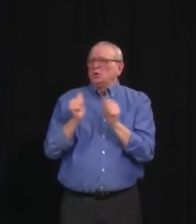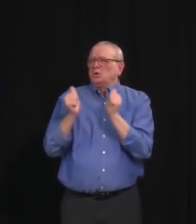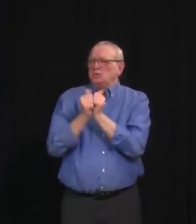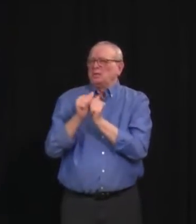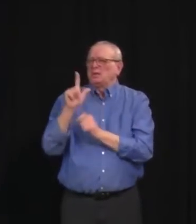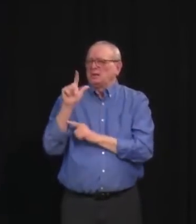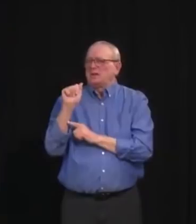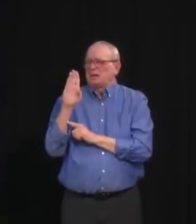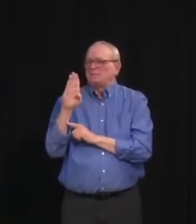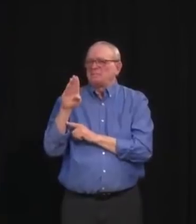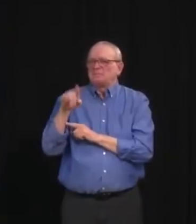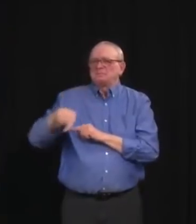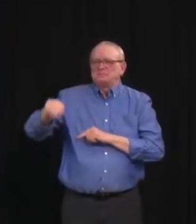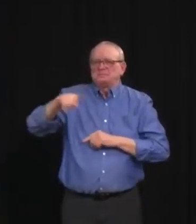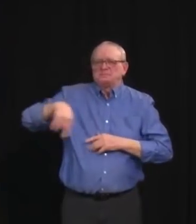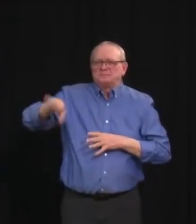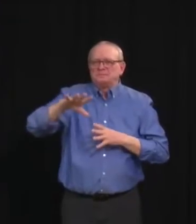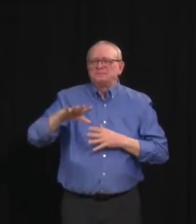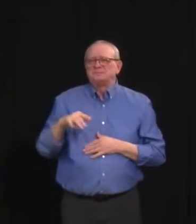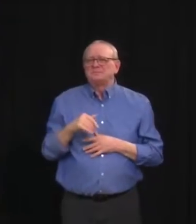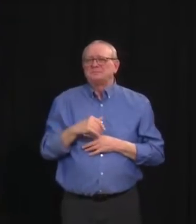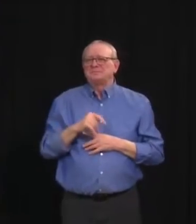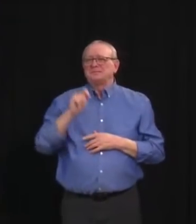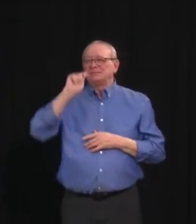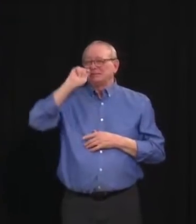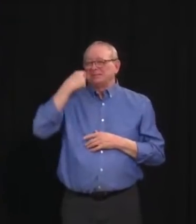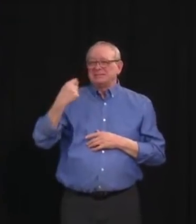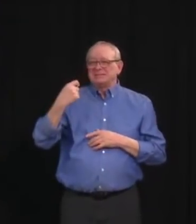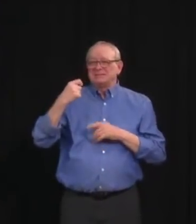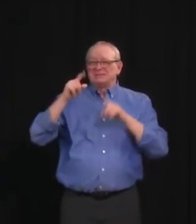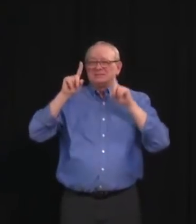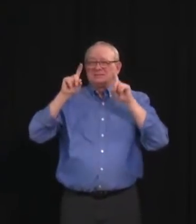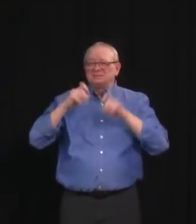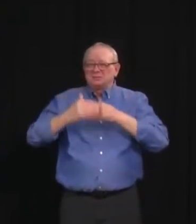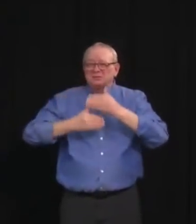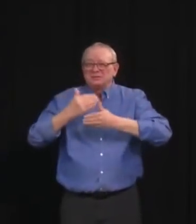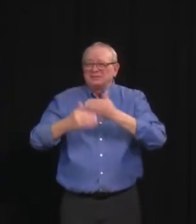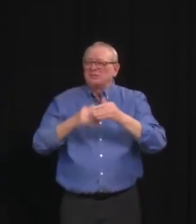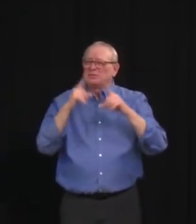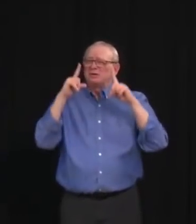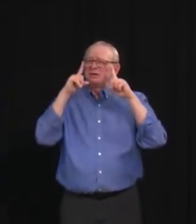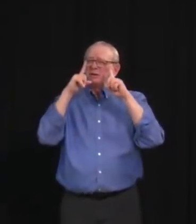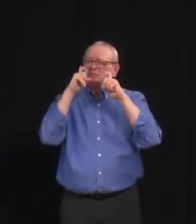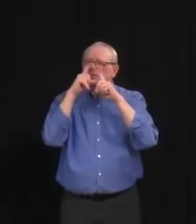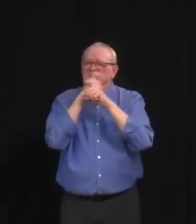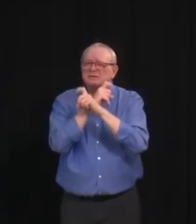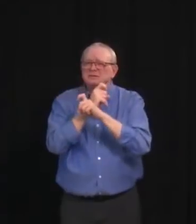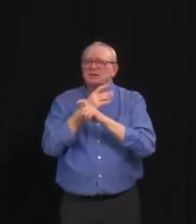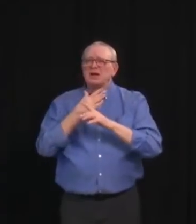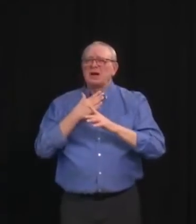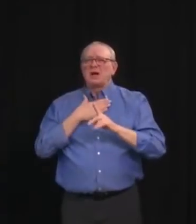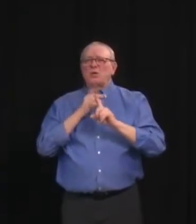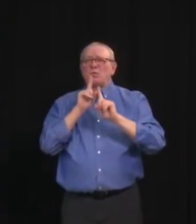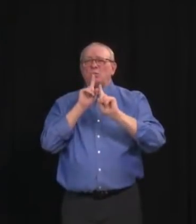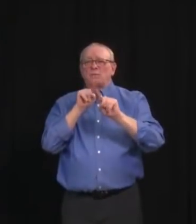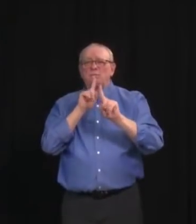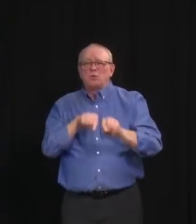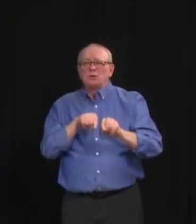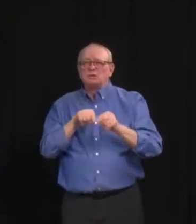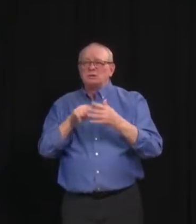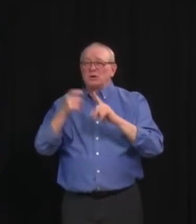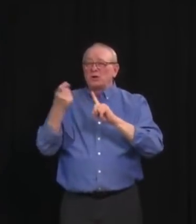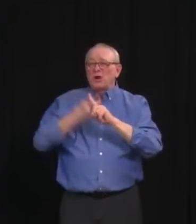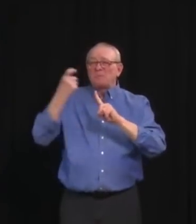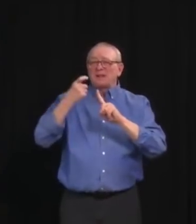taken us time, and we're still not quite there to fully automate our reporting. So I will just note that the difference between